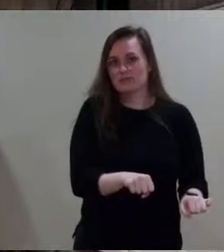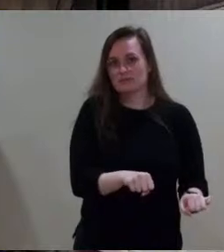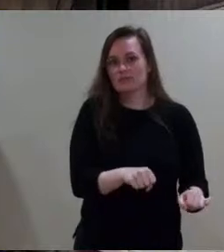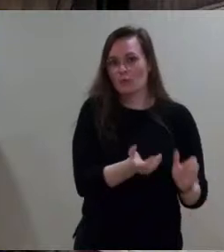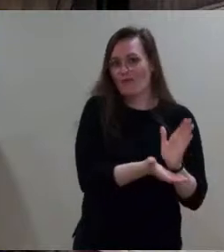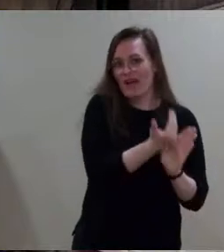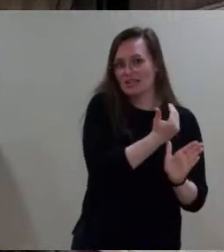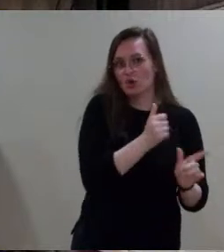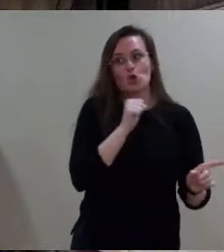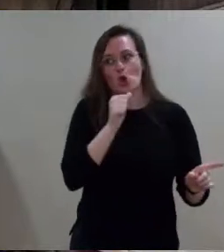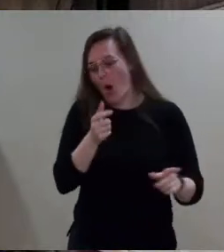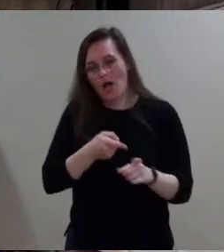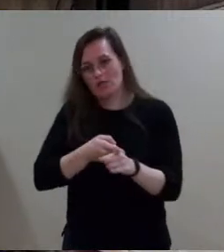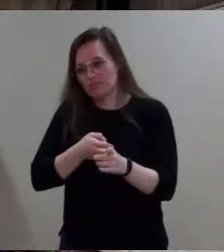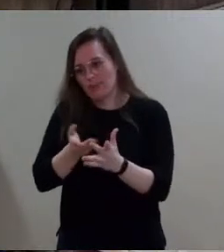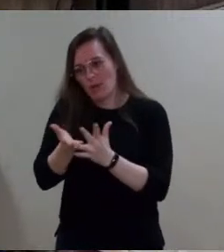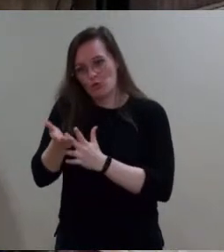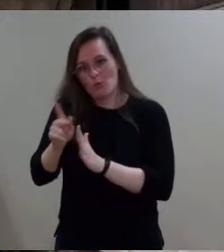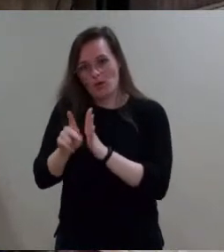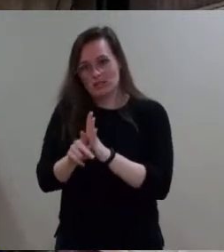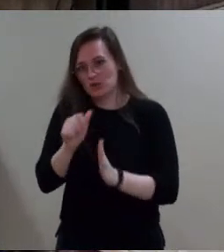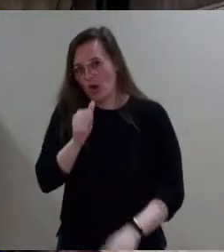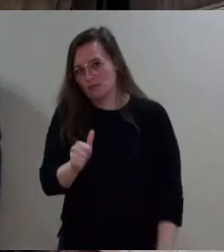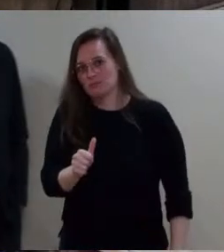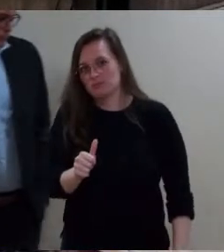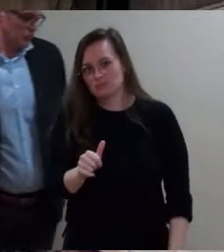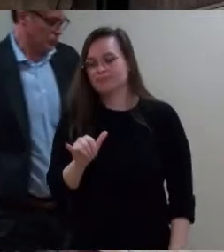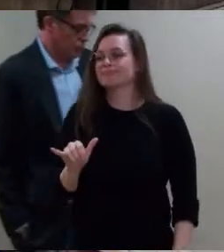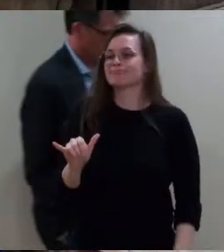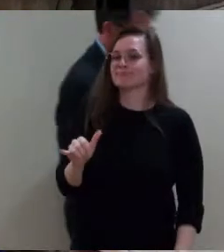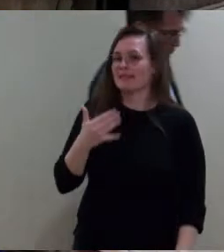so. okay, thanks.